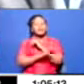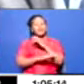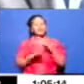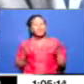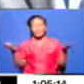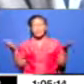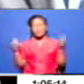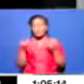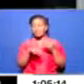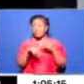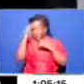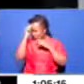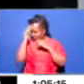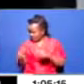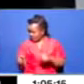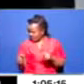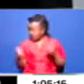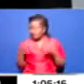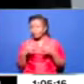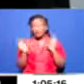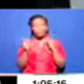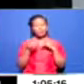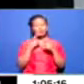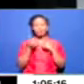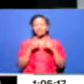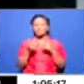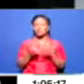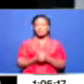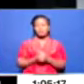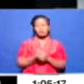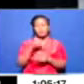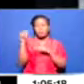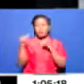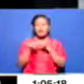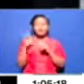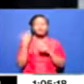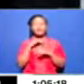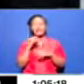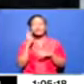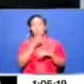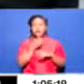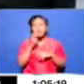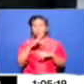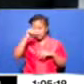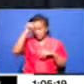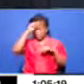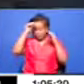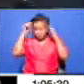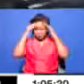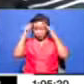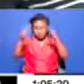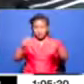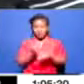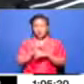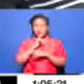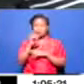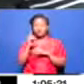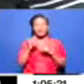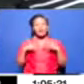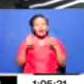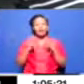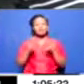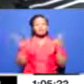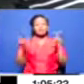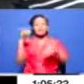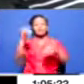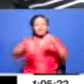respects freedom of speech. On hate speech, she said that the government is committed to ensure that there is peaceful election and that the Media Council of Kenya,